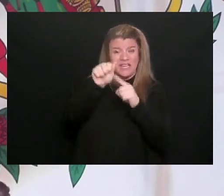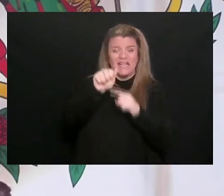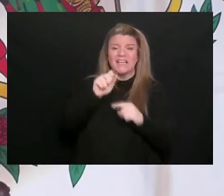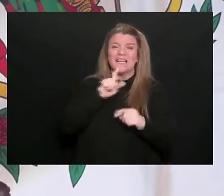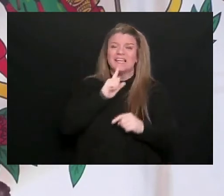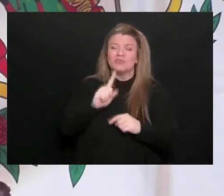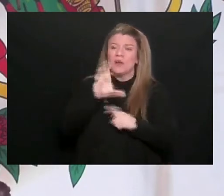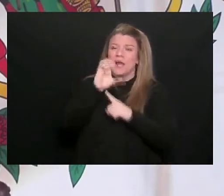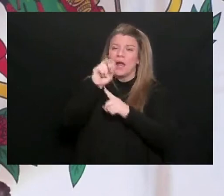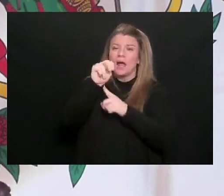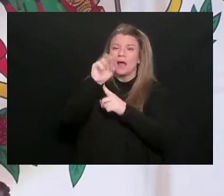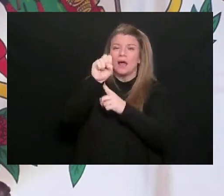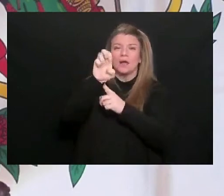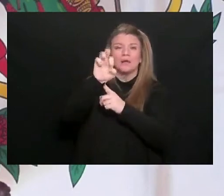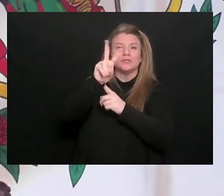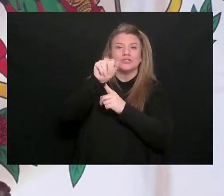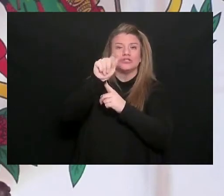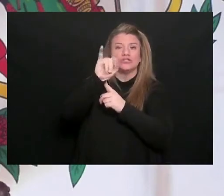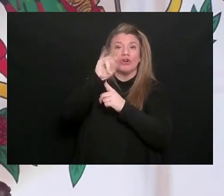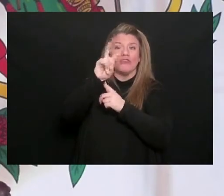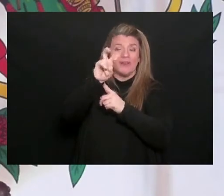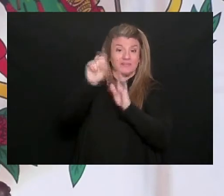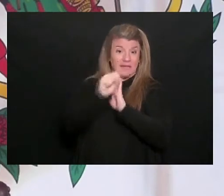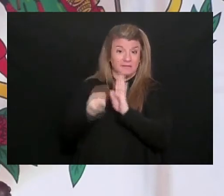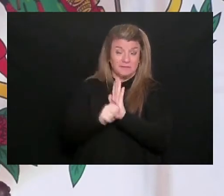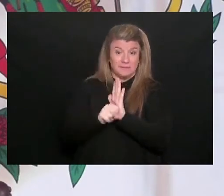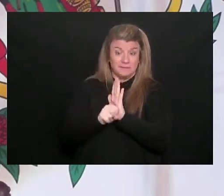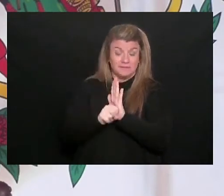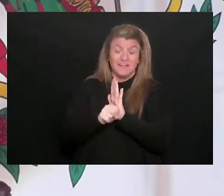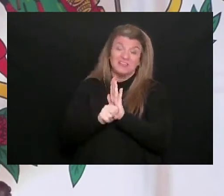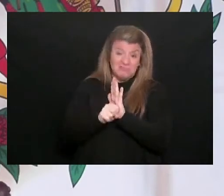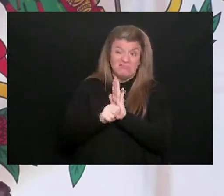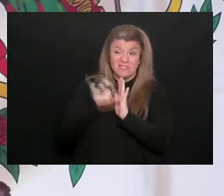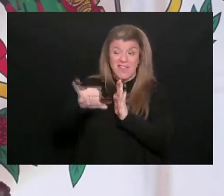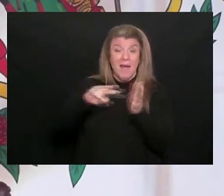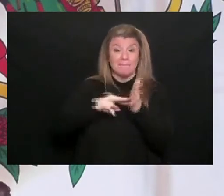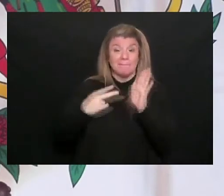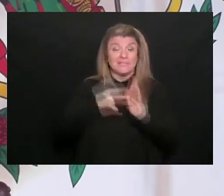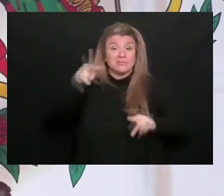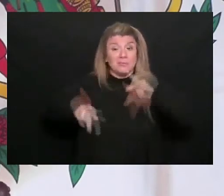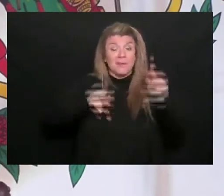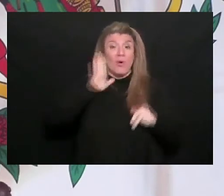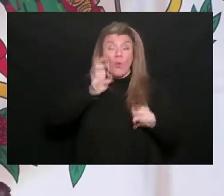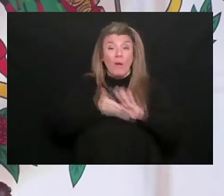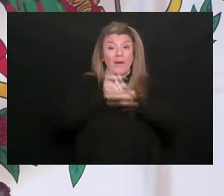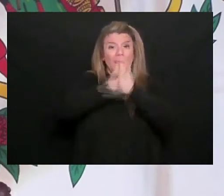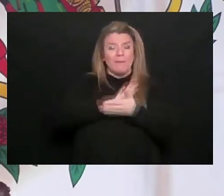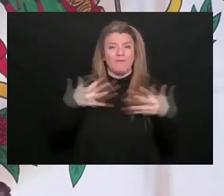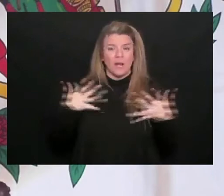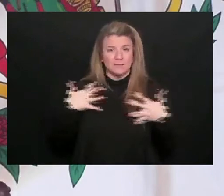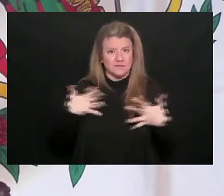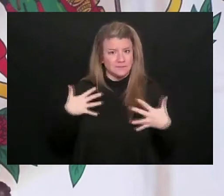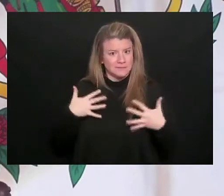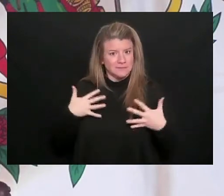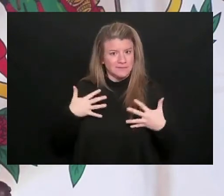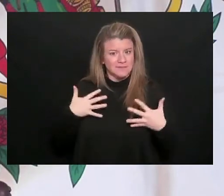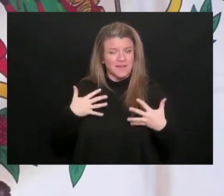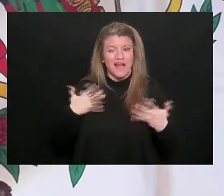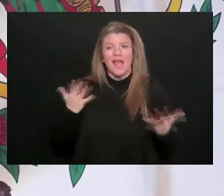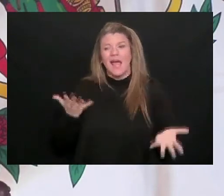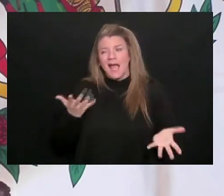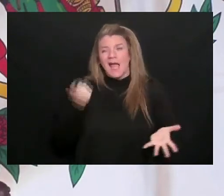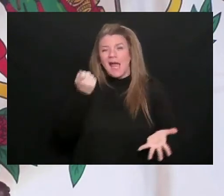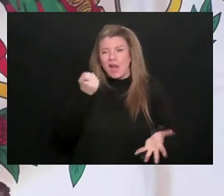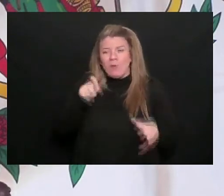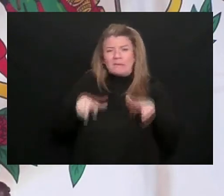state. And in a lot of situations, people can get afraid. And people are somewhat